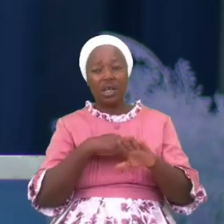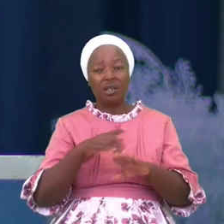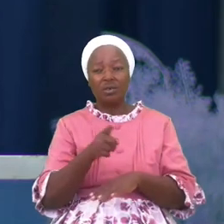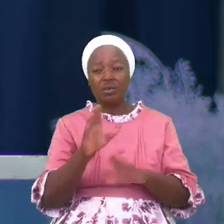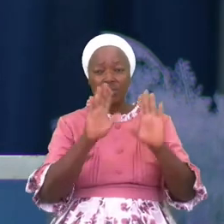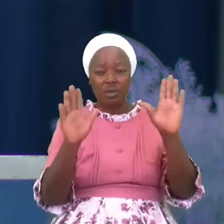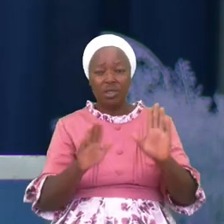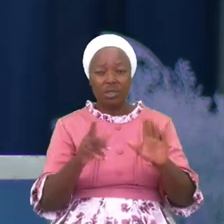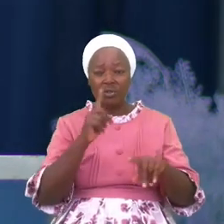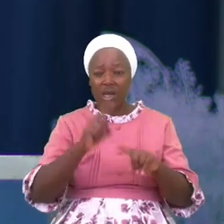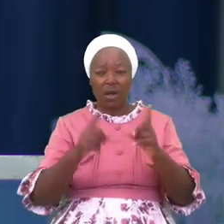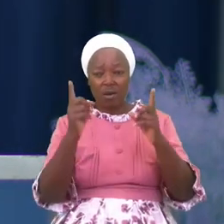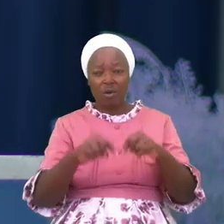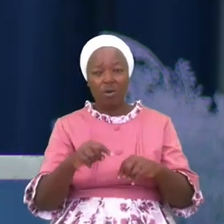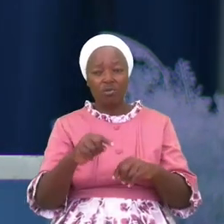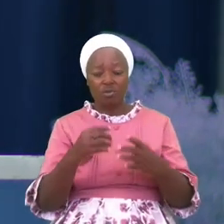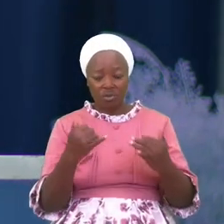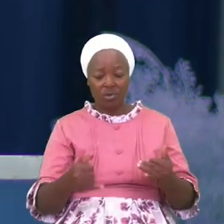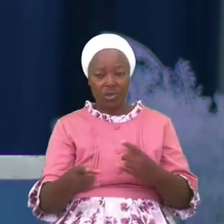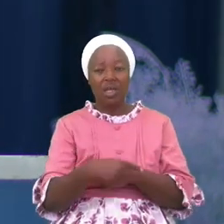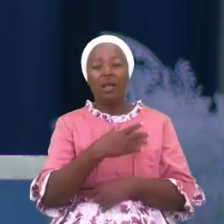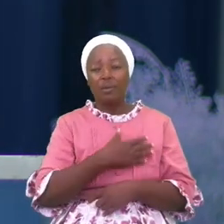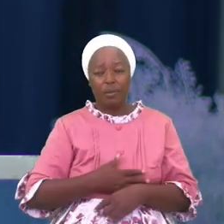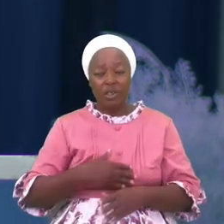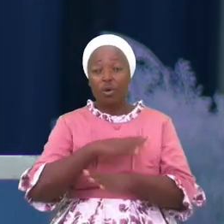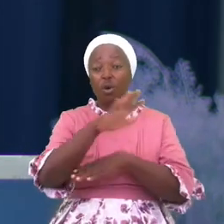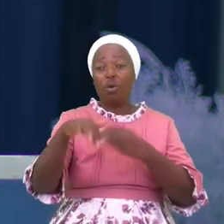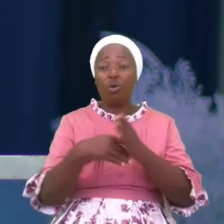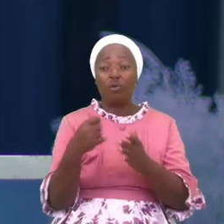Please, we'd like to see you tomorrow.